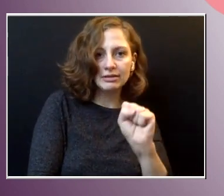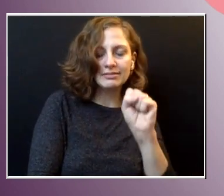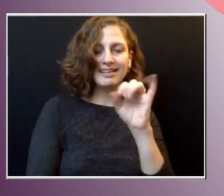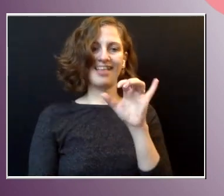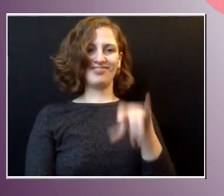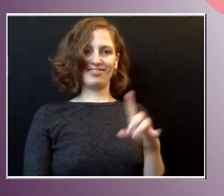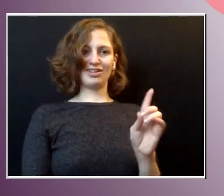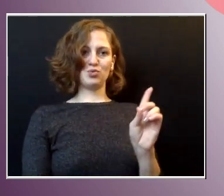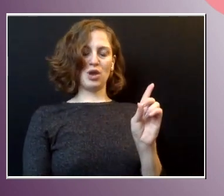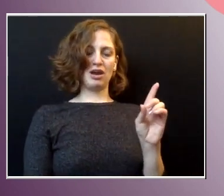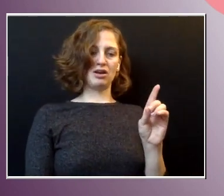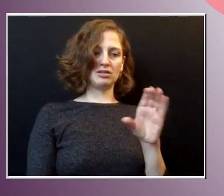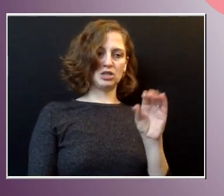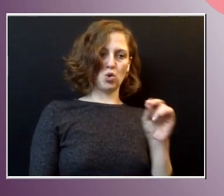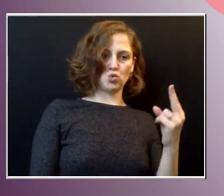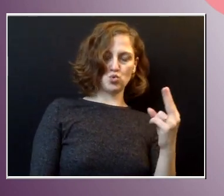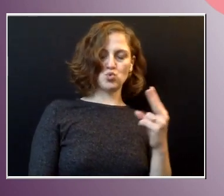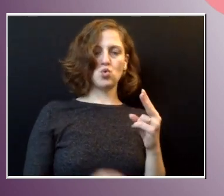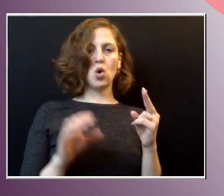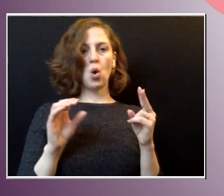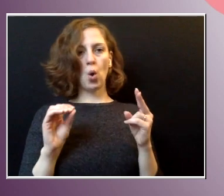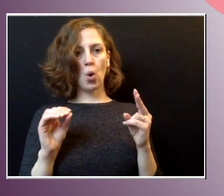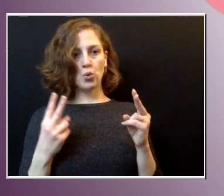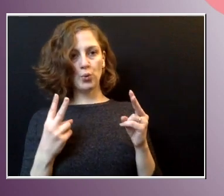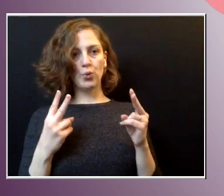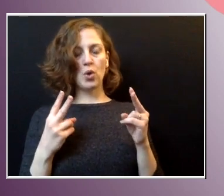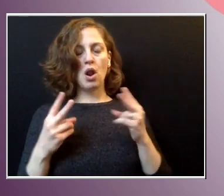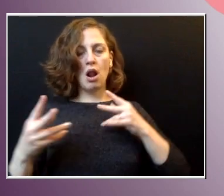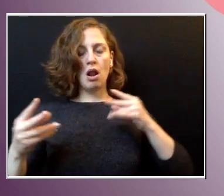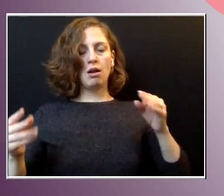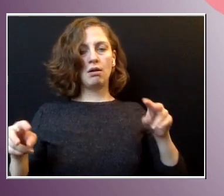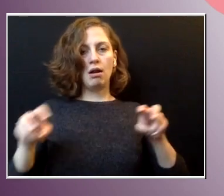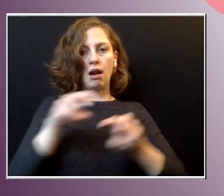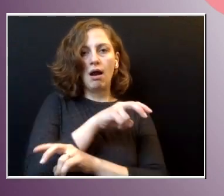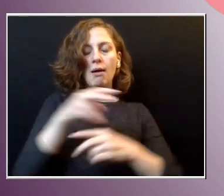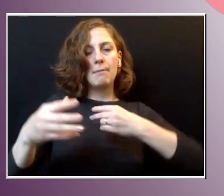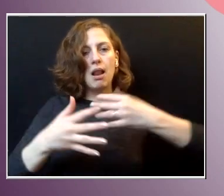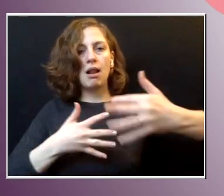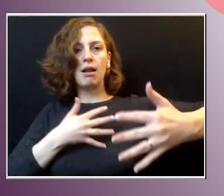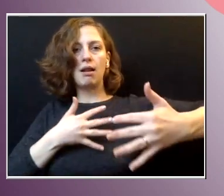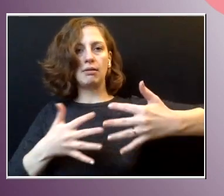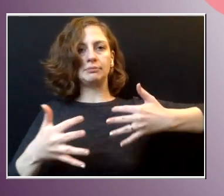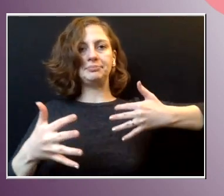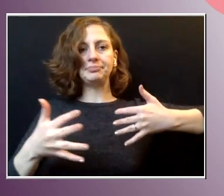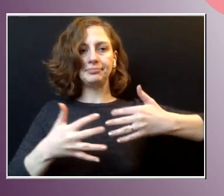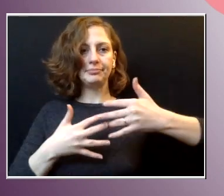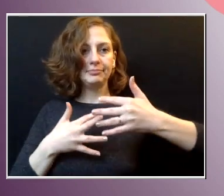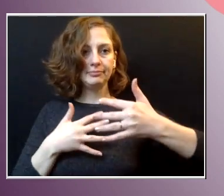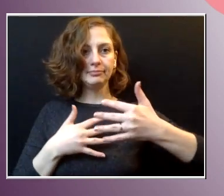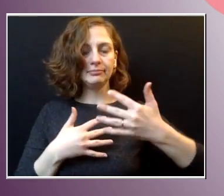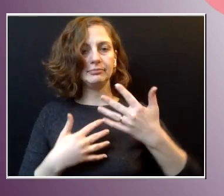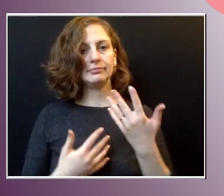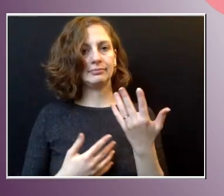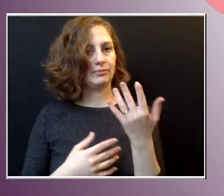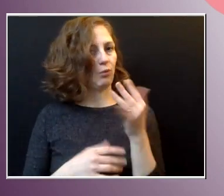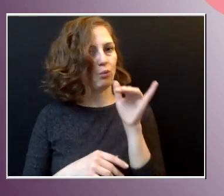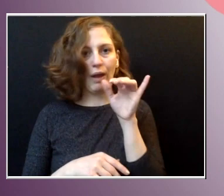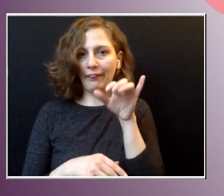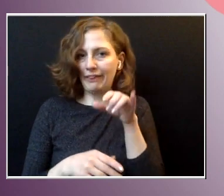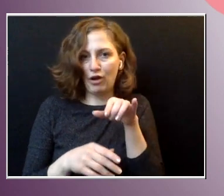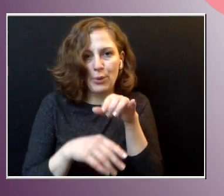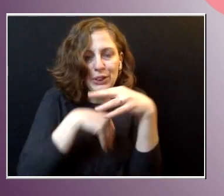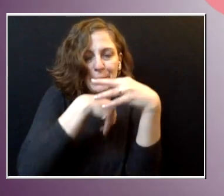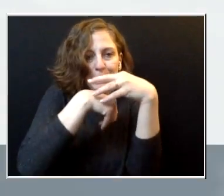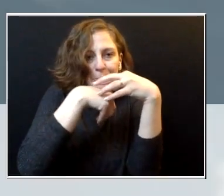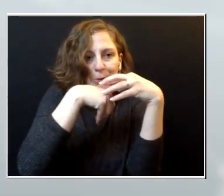place. Oxygen comes in, carbon dioxide goes out, right there at those little capillaries and those little alveoli. But with IPF,